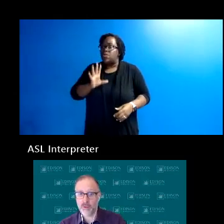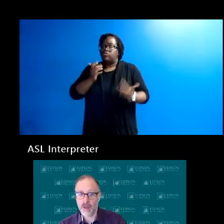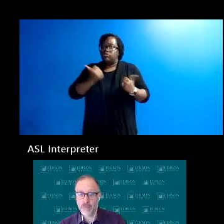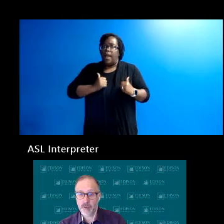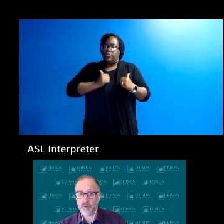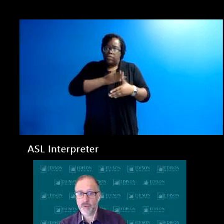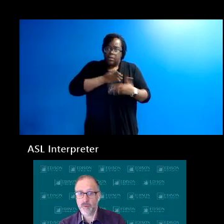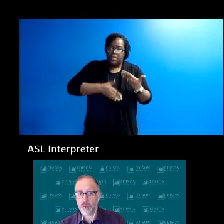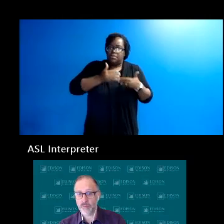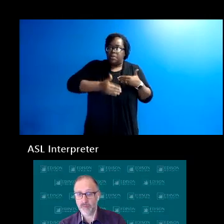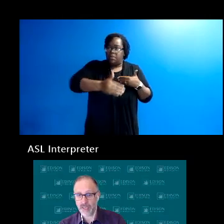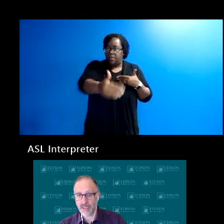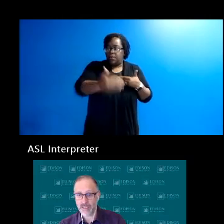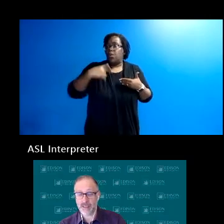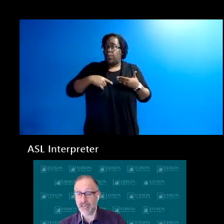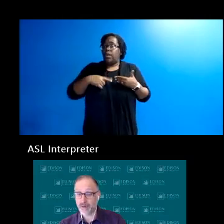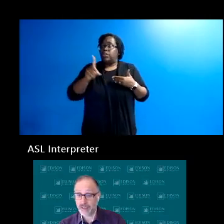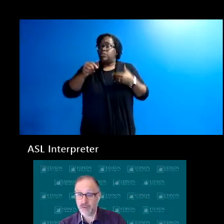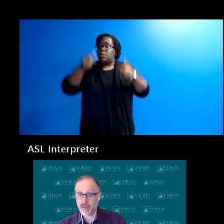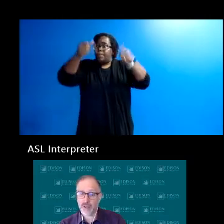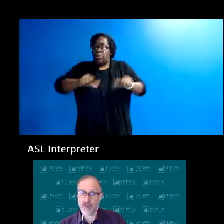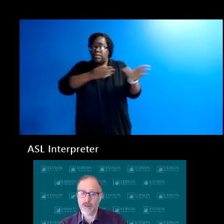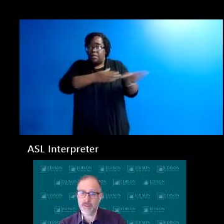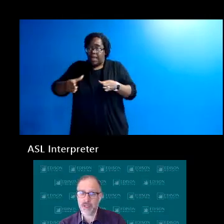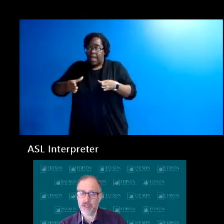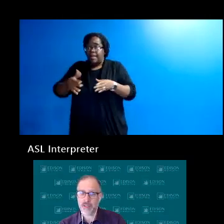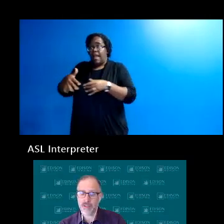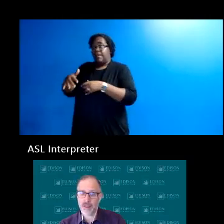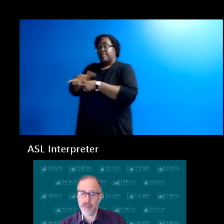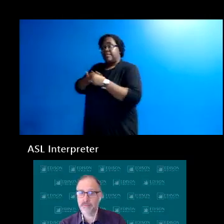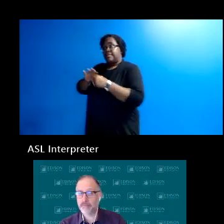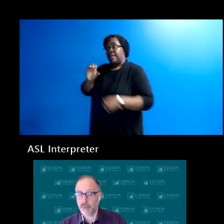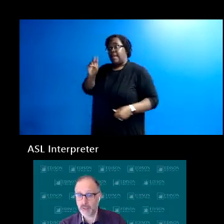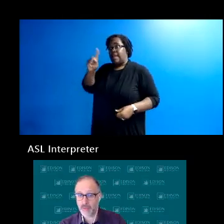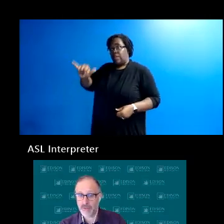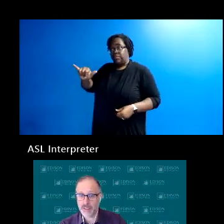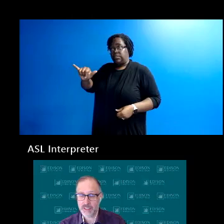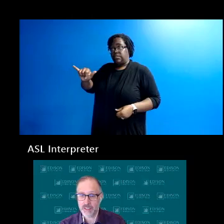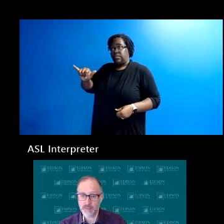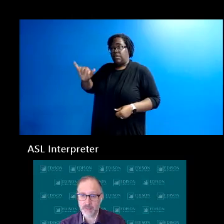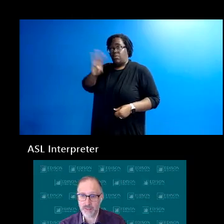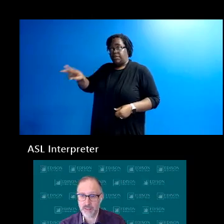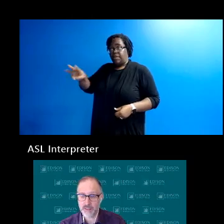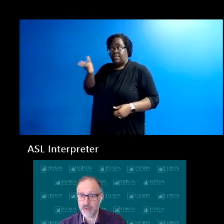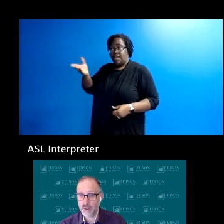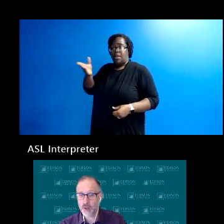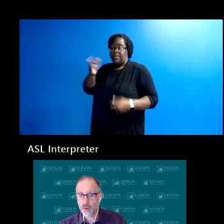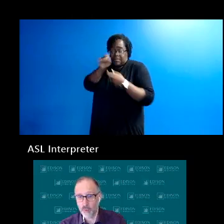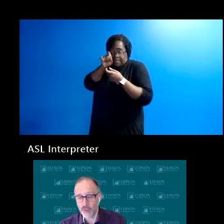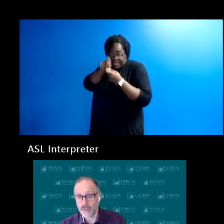do post what our plan is at the county level on our website, but we don't have the details specifically